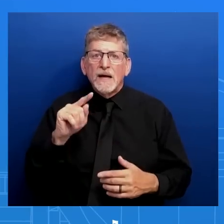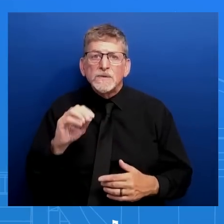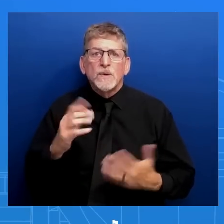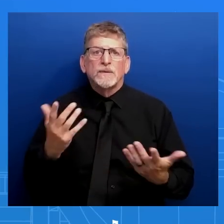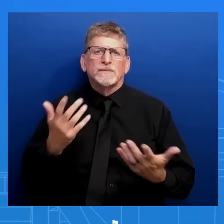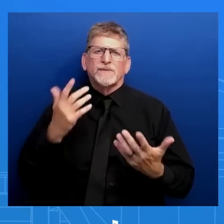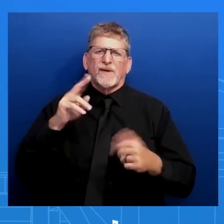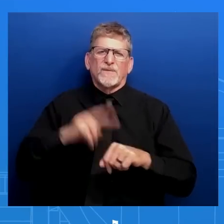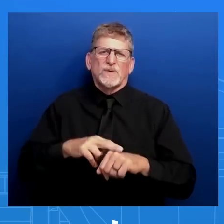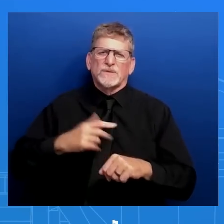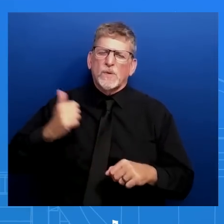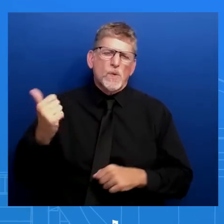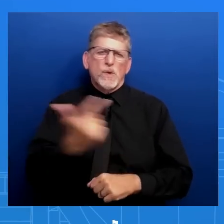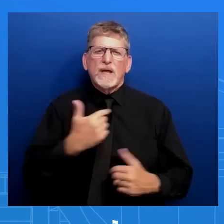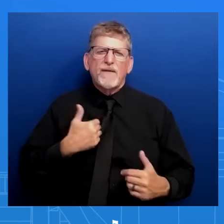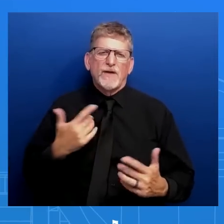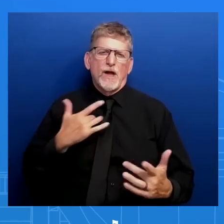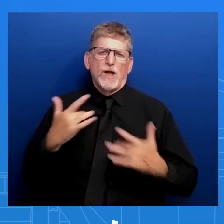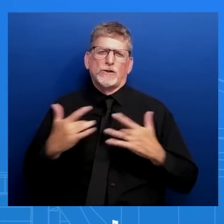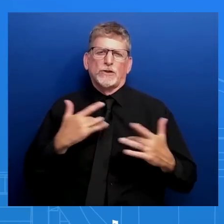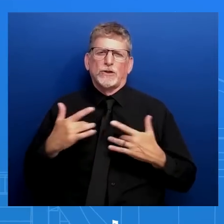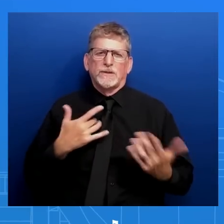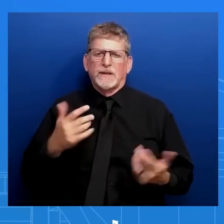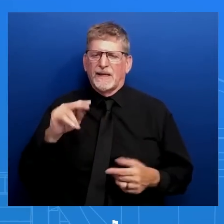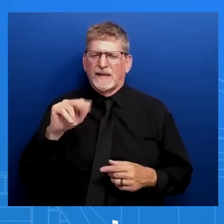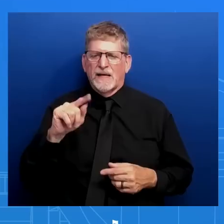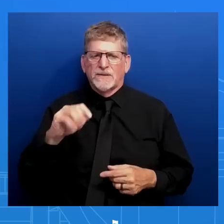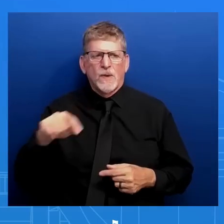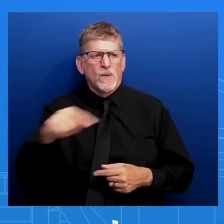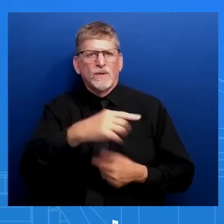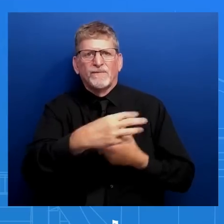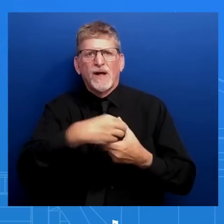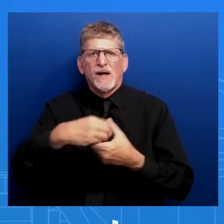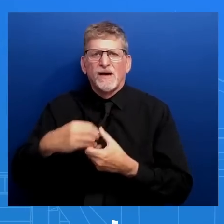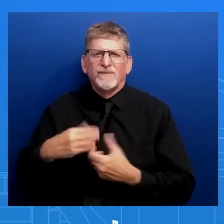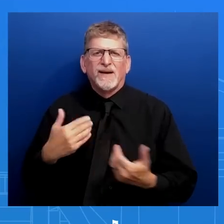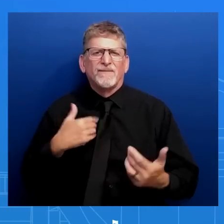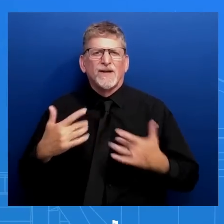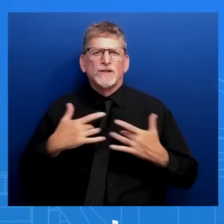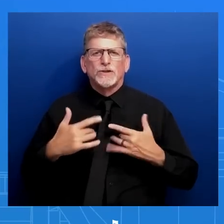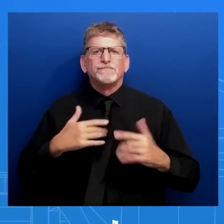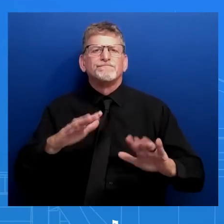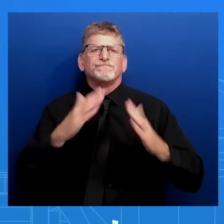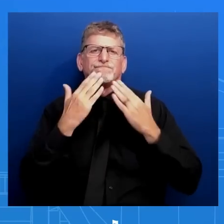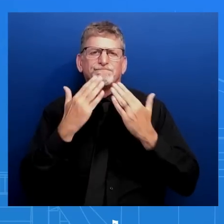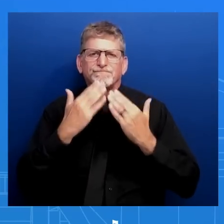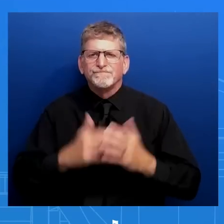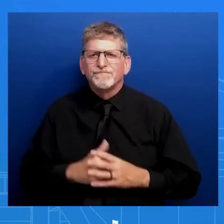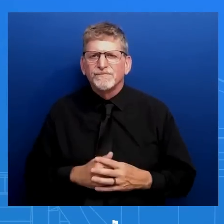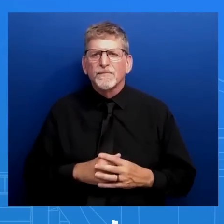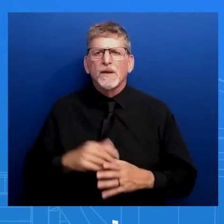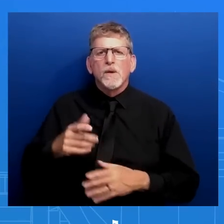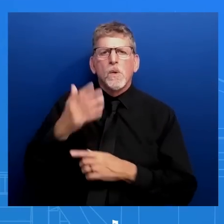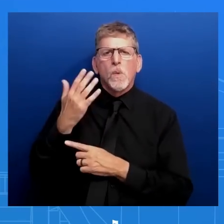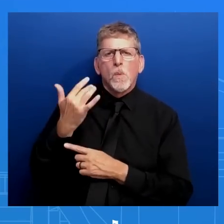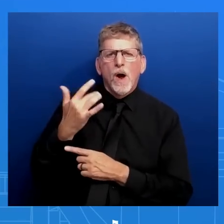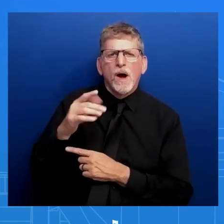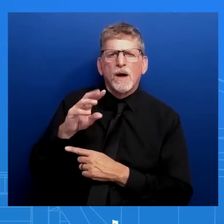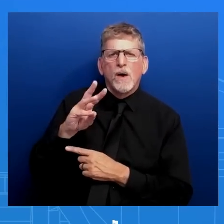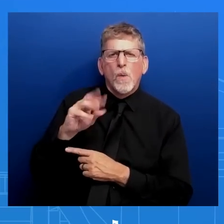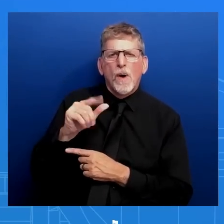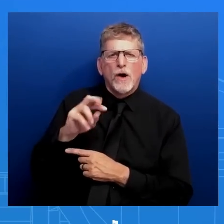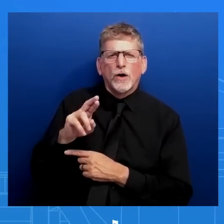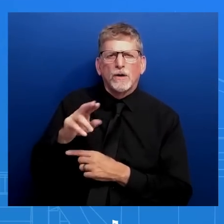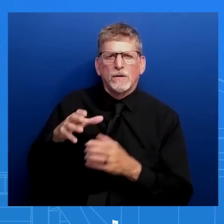Thanks. A couple questions. The fact that this Wagner convoy could travel a main highway without being stopped by any kind of air power, does